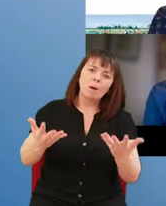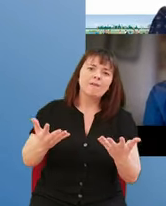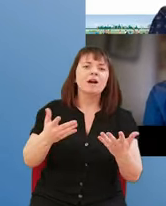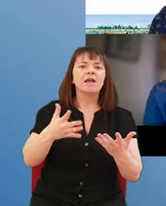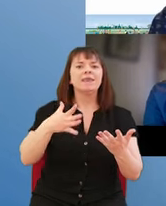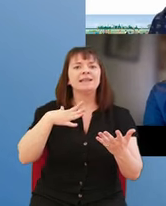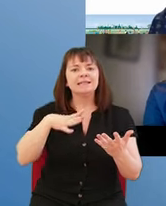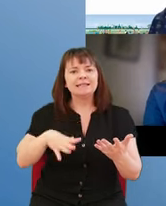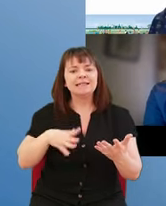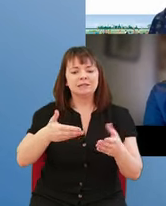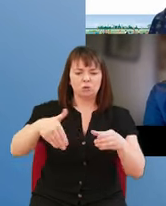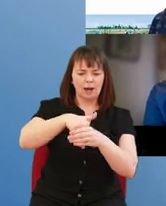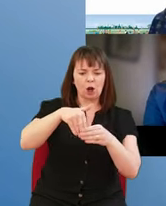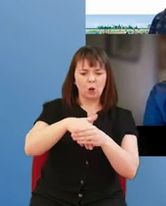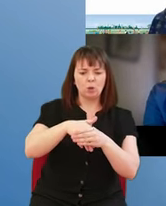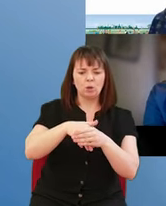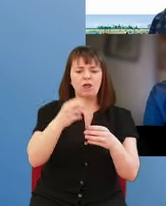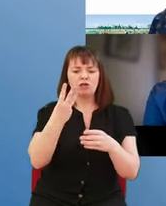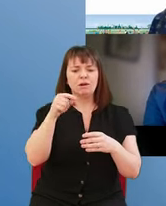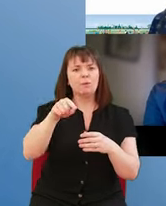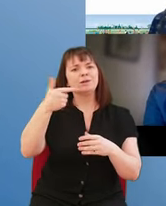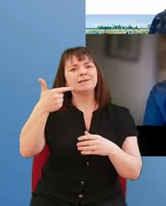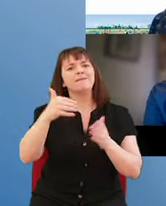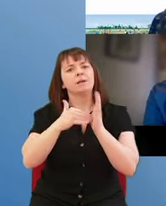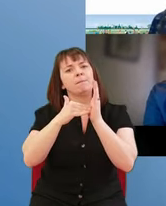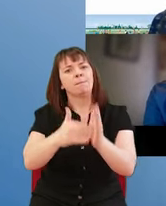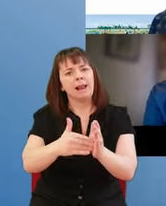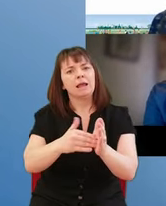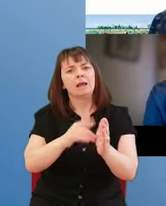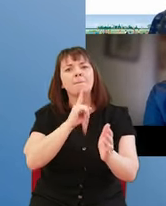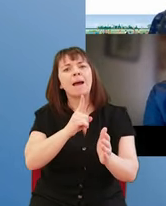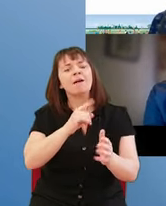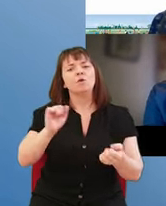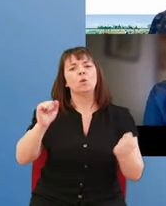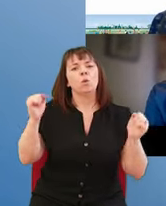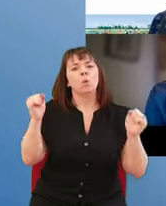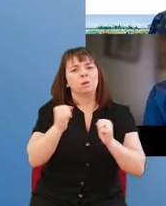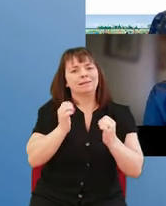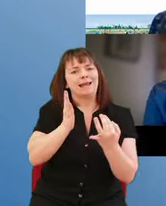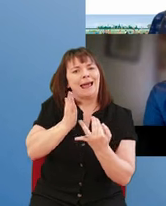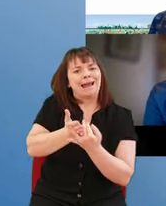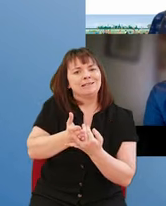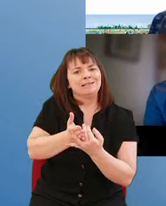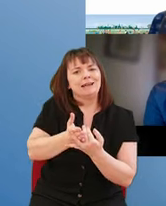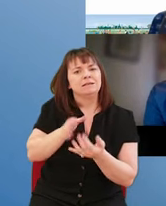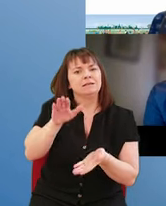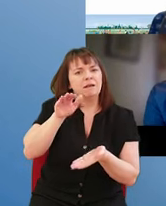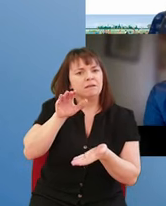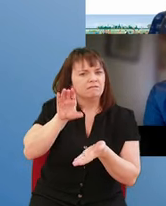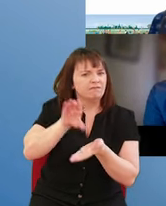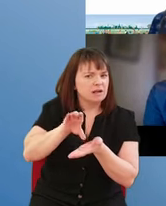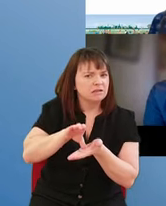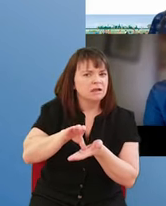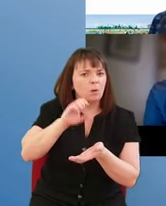in full in our position. So therefore, the £3.7 million is not a true deterioration to our position.